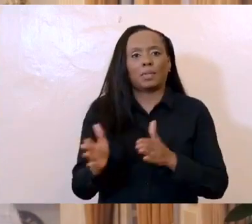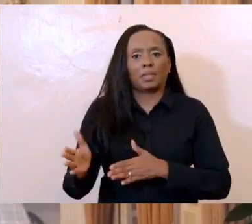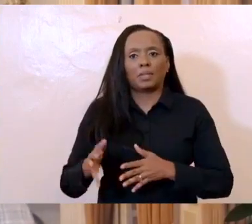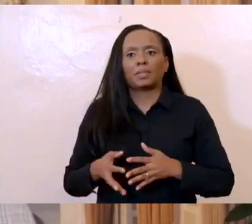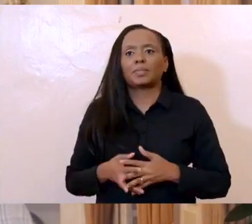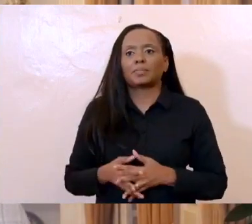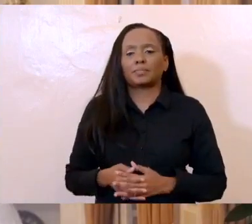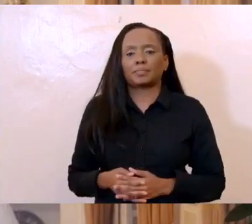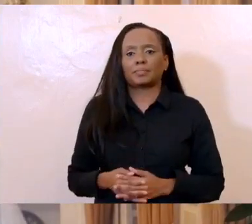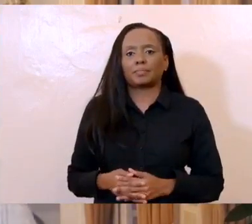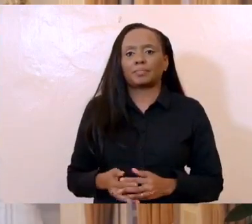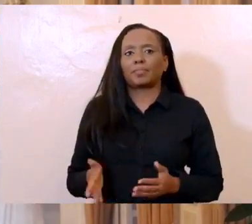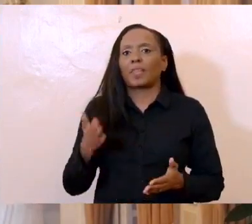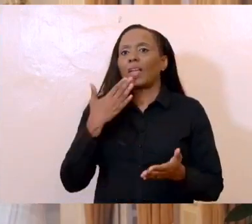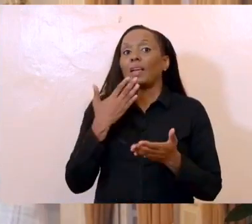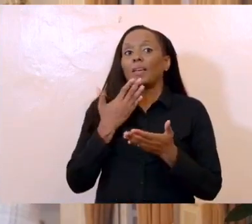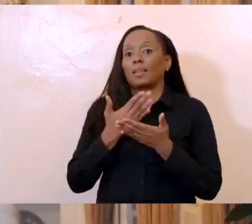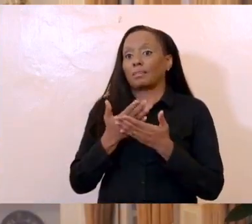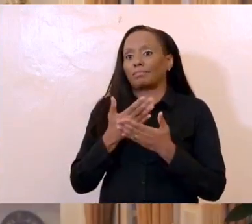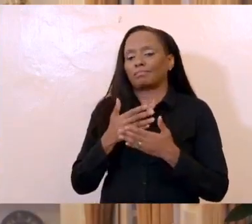Yes, good afternoon, Minister.